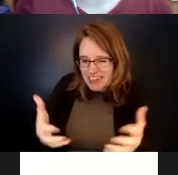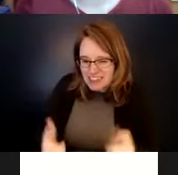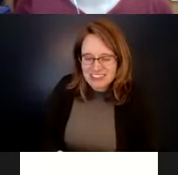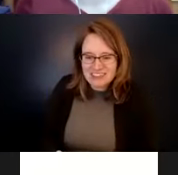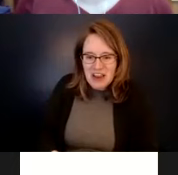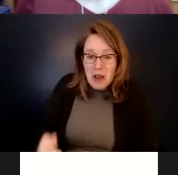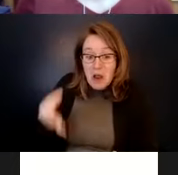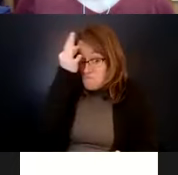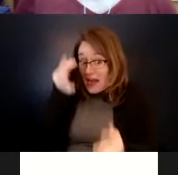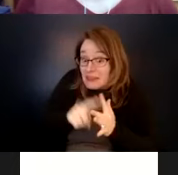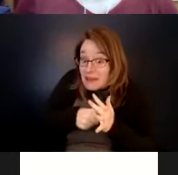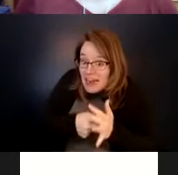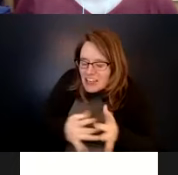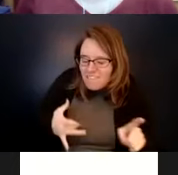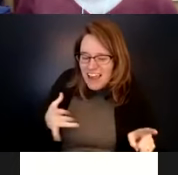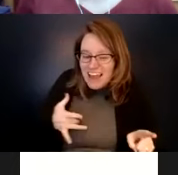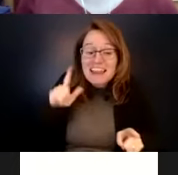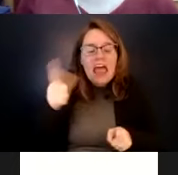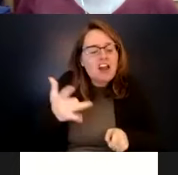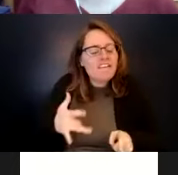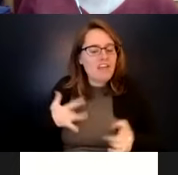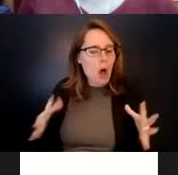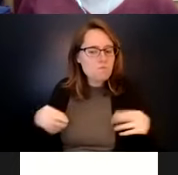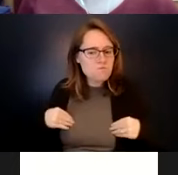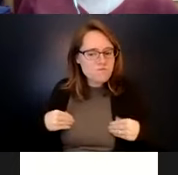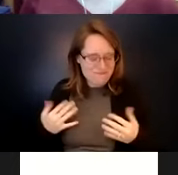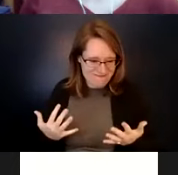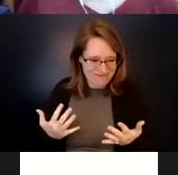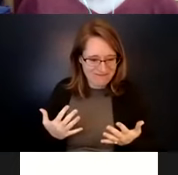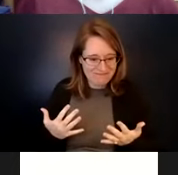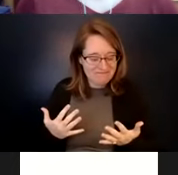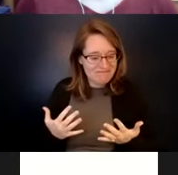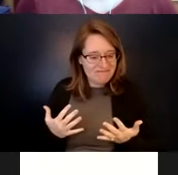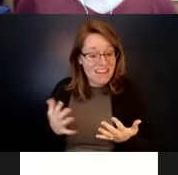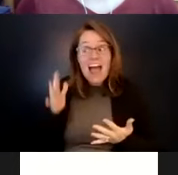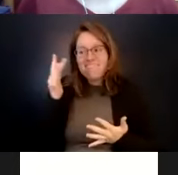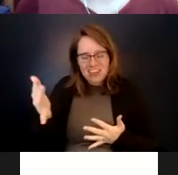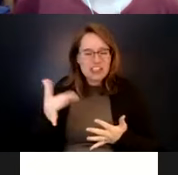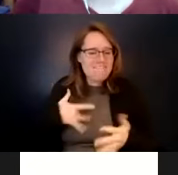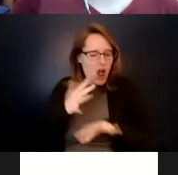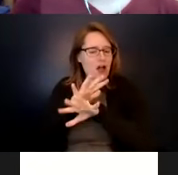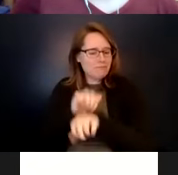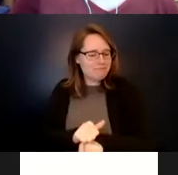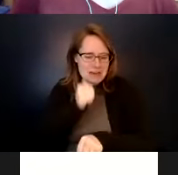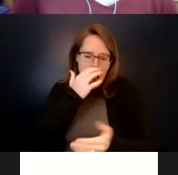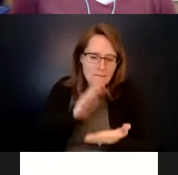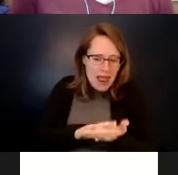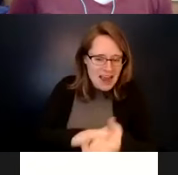You definitely do, but you do it long enough, you get used to it, it doesn't feel that bad anymore.